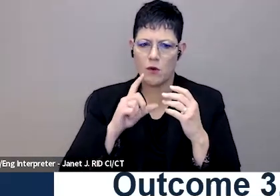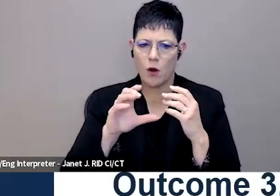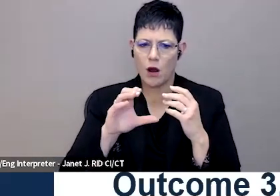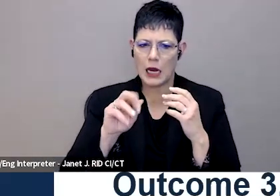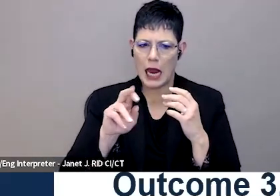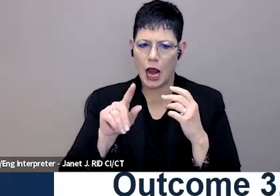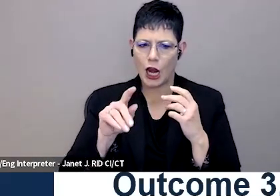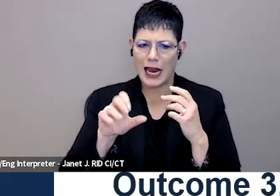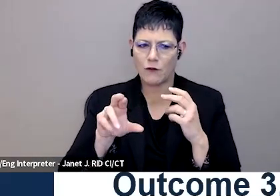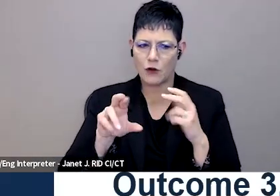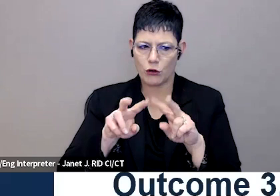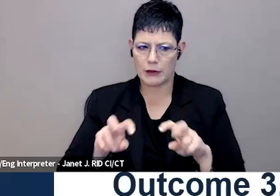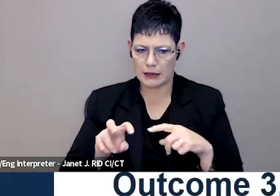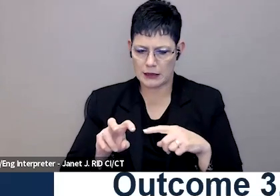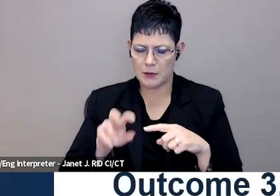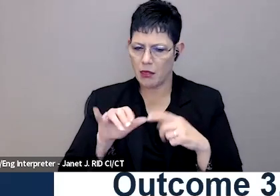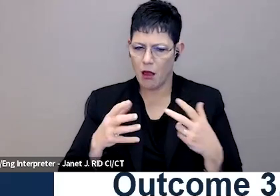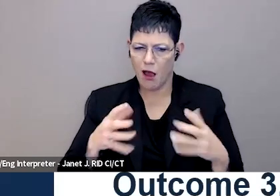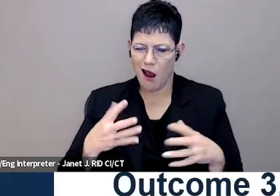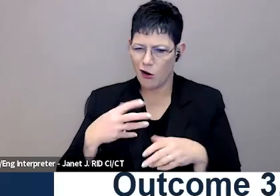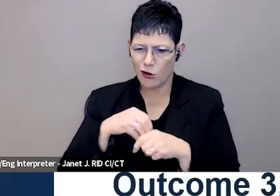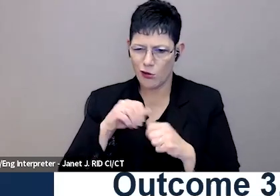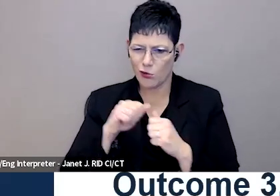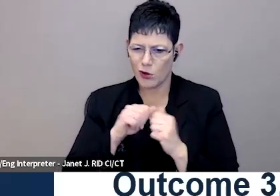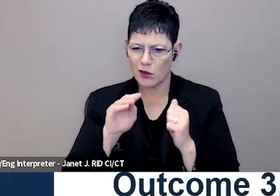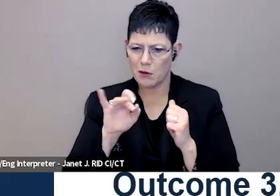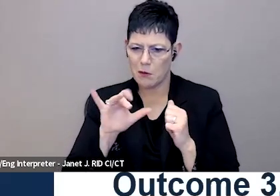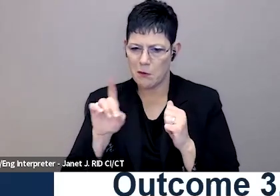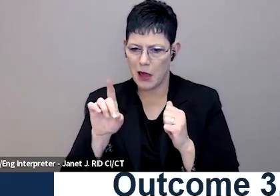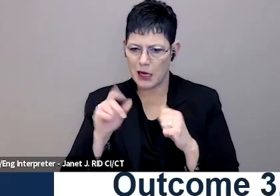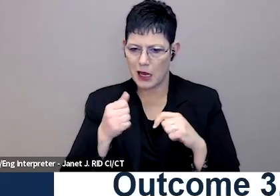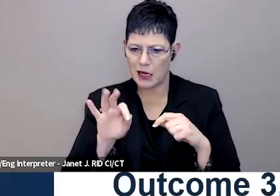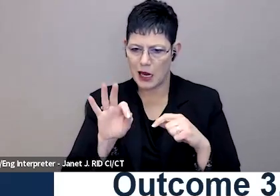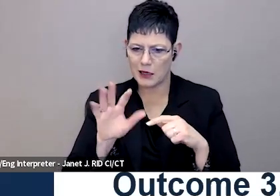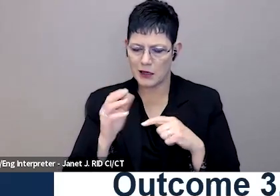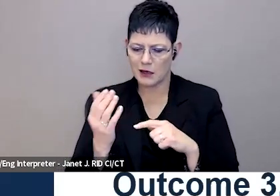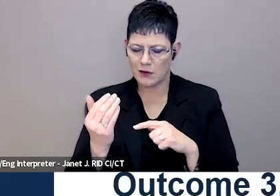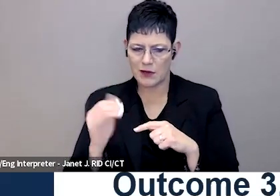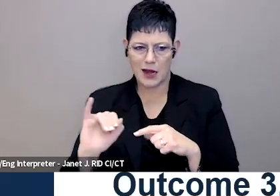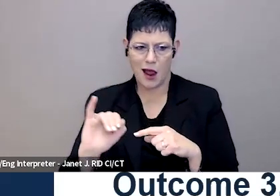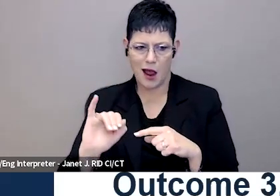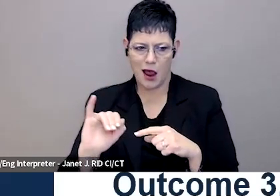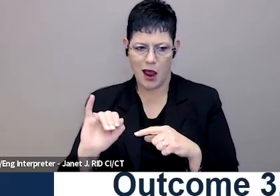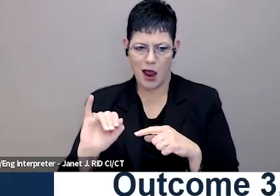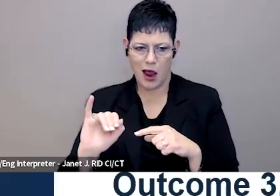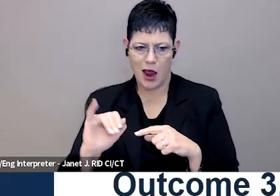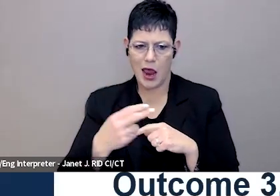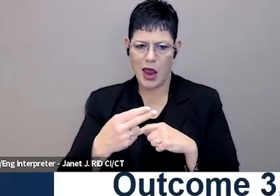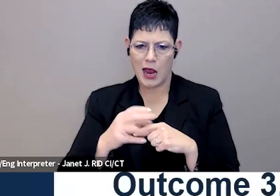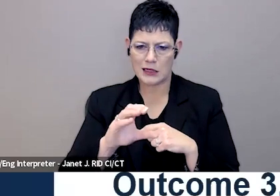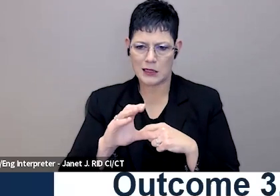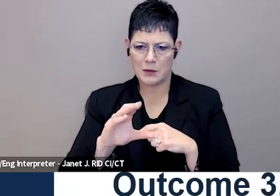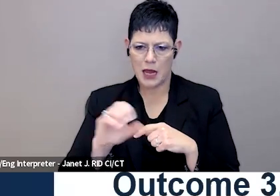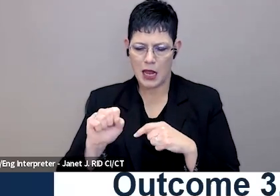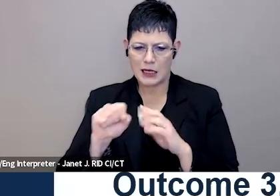assessments that's already included in Medicaid 1915I HCBS